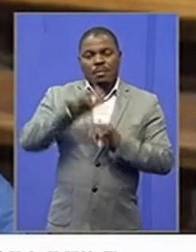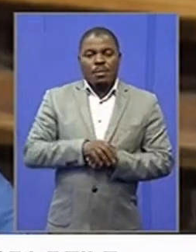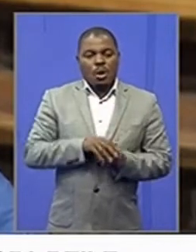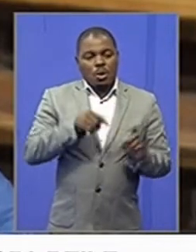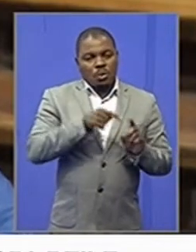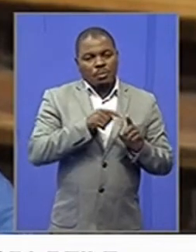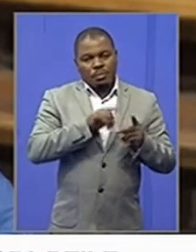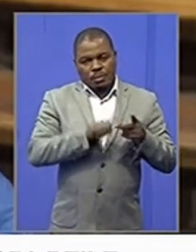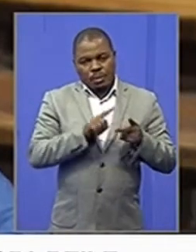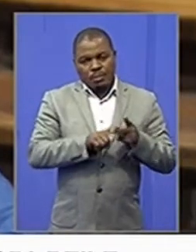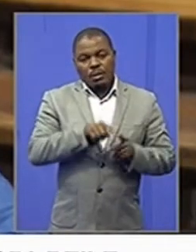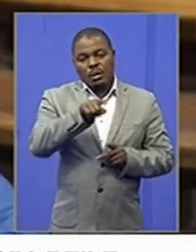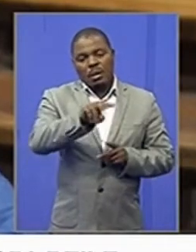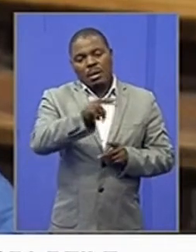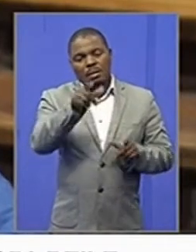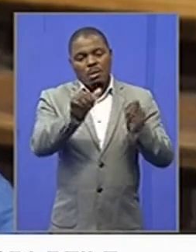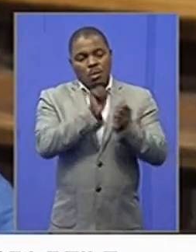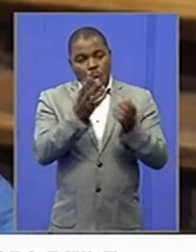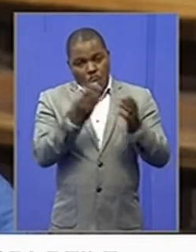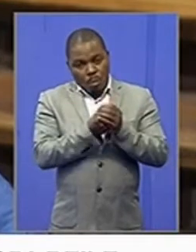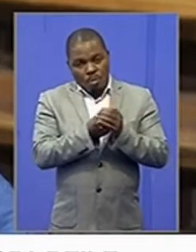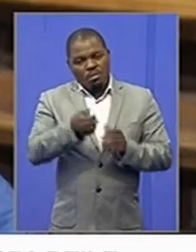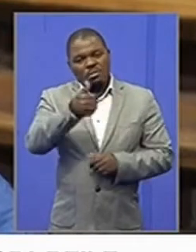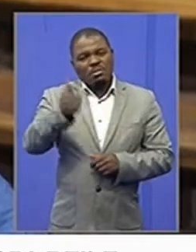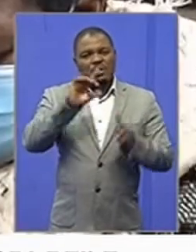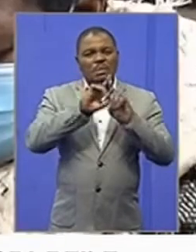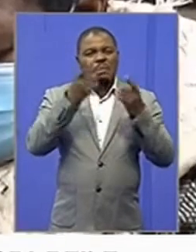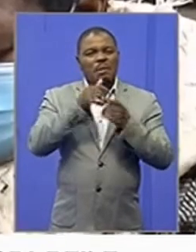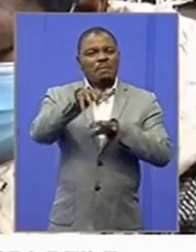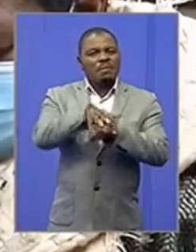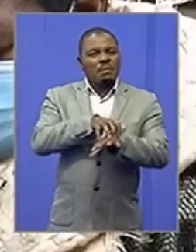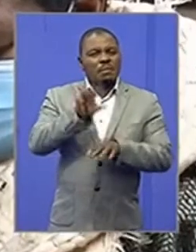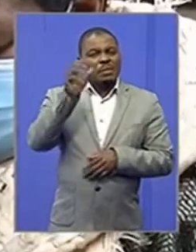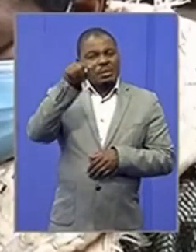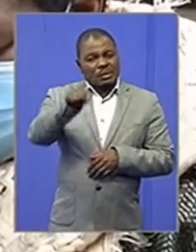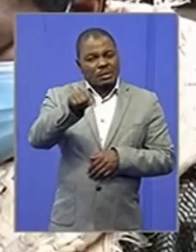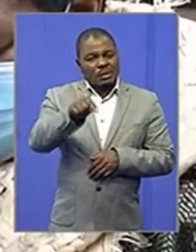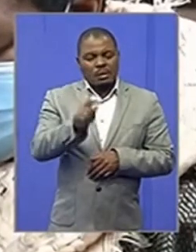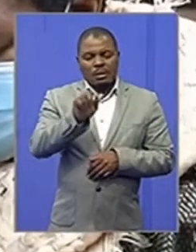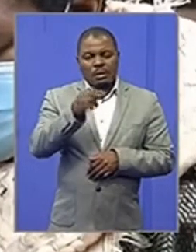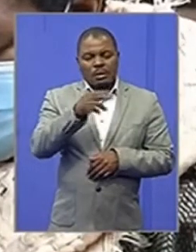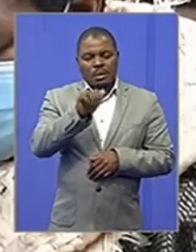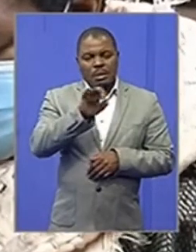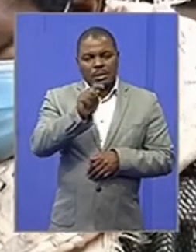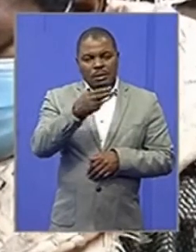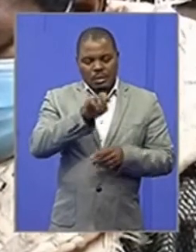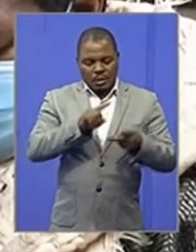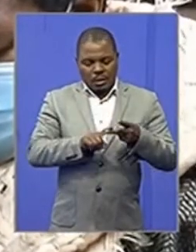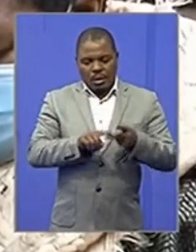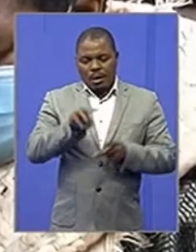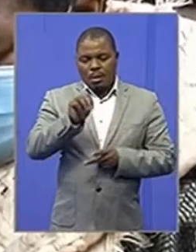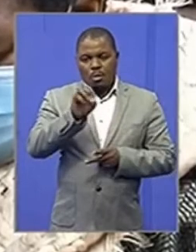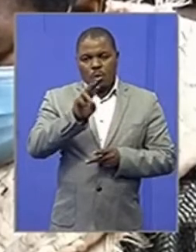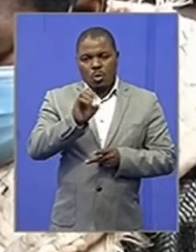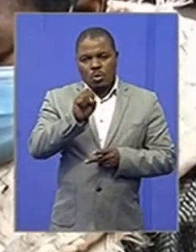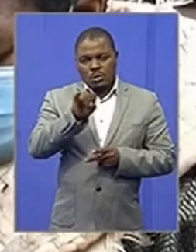go balatofadiwa mmogo nae ba maloba e leng tlhogo ya lefapha la temothuo ka kwa Free State Peter Thabete, ngaka Dimakatso